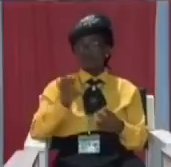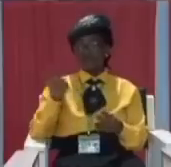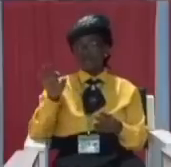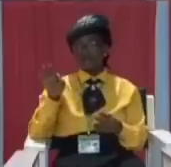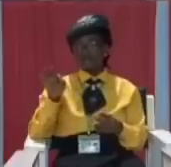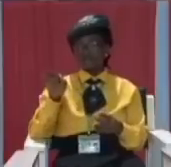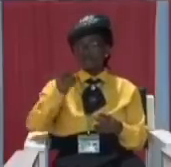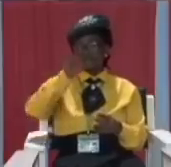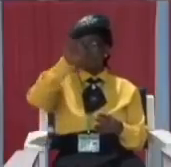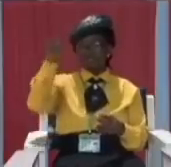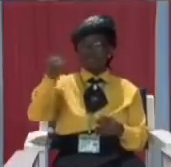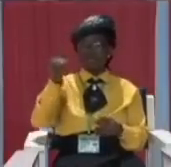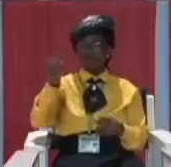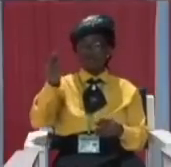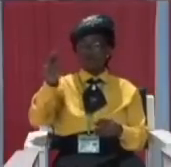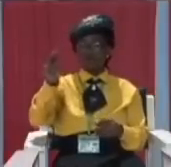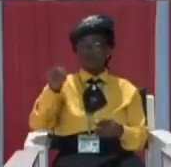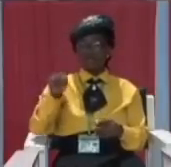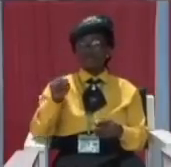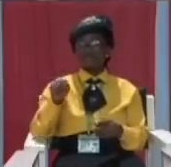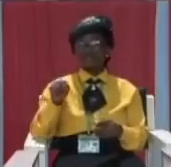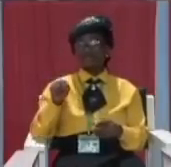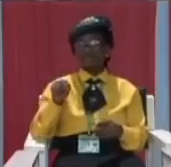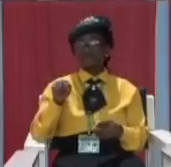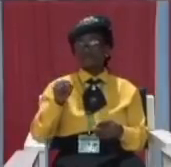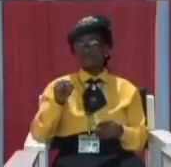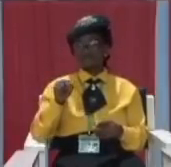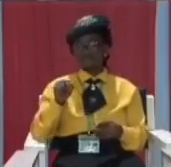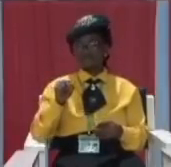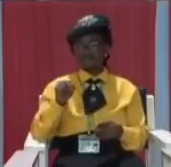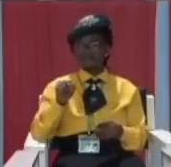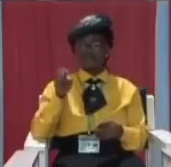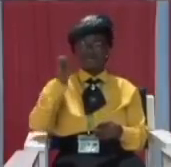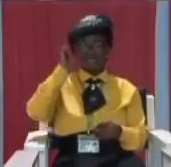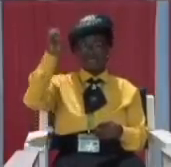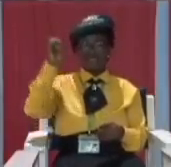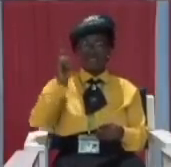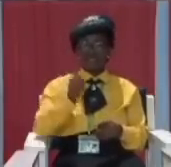John 21 from verse 1 to 19, he got